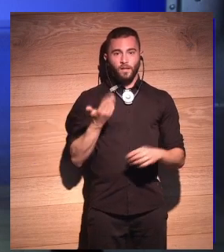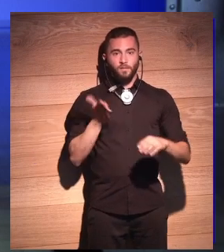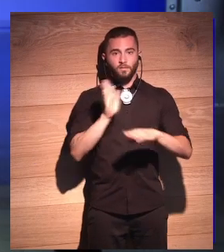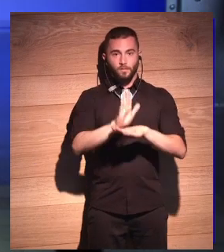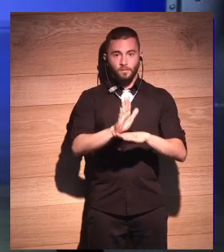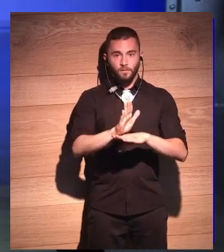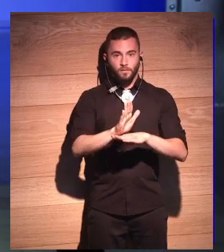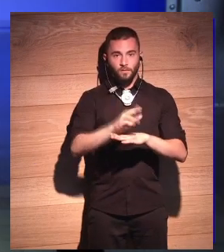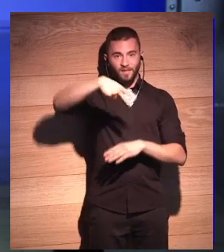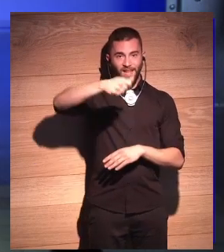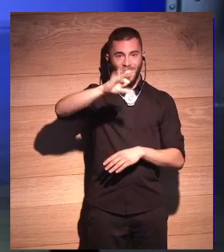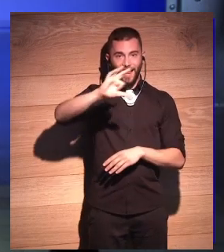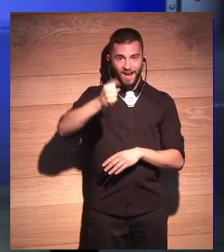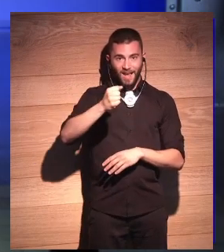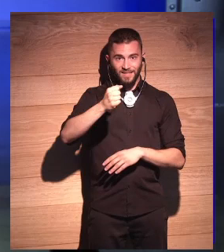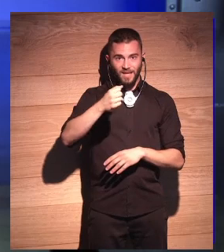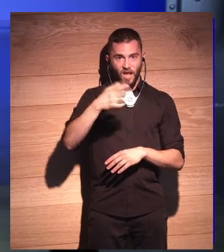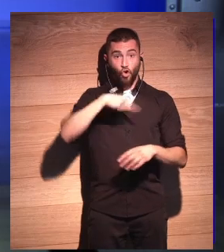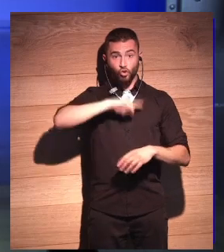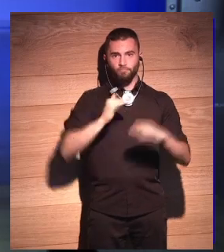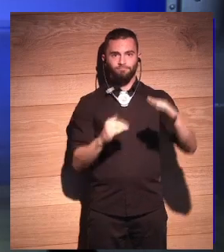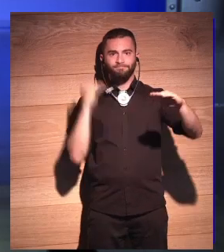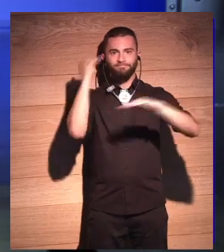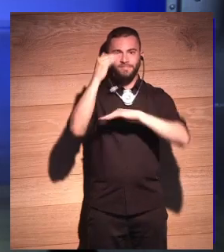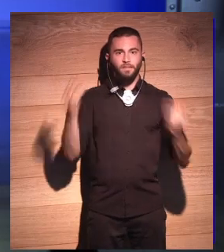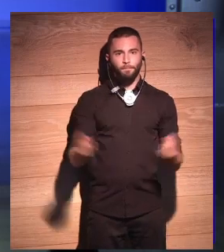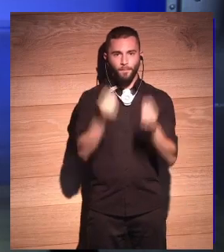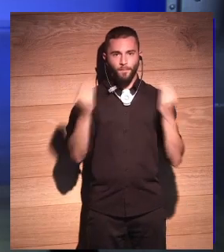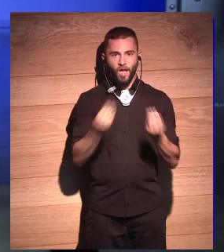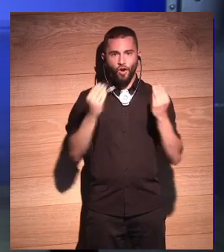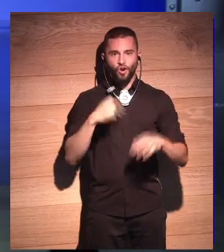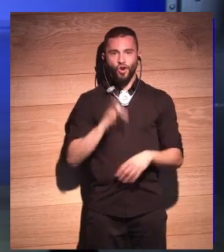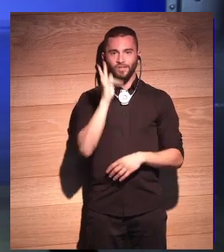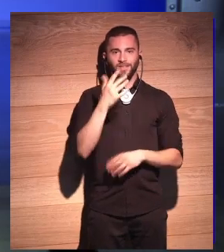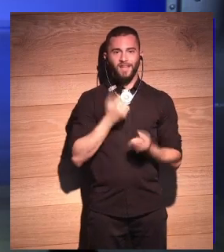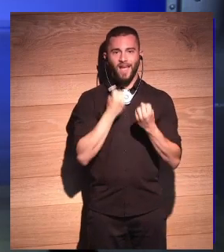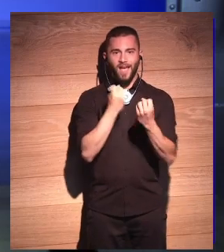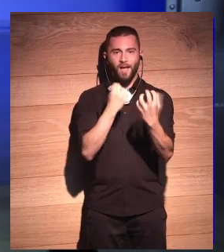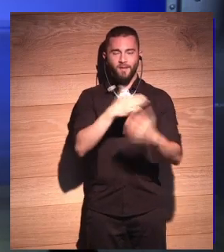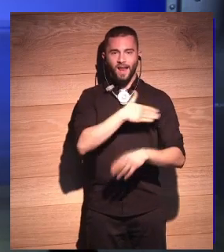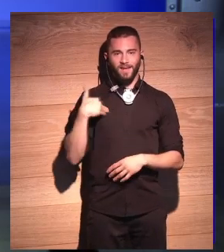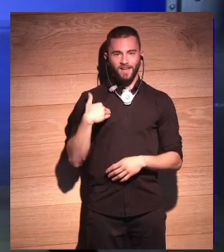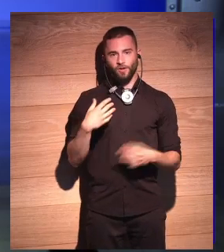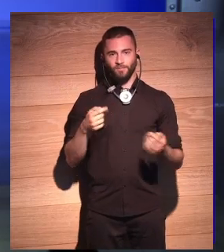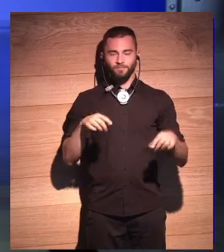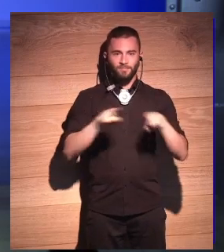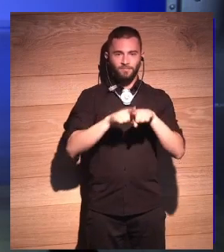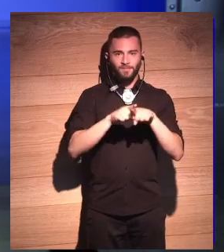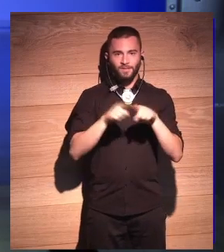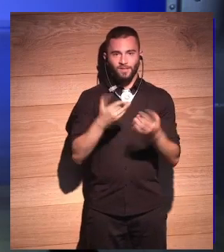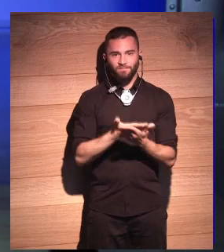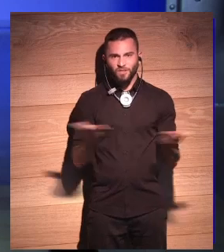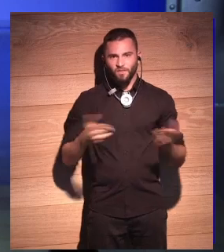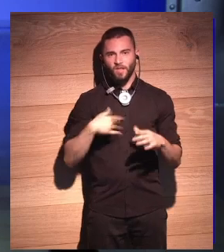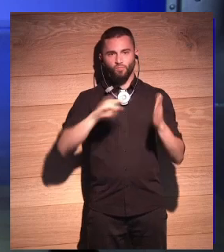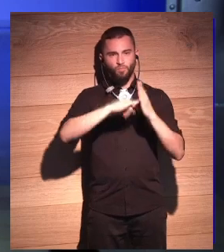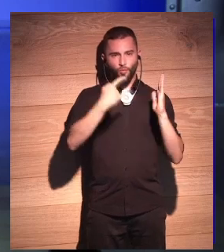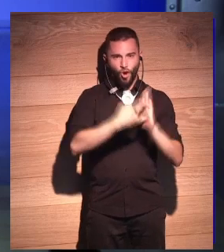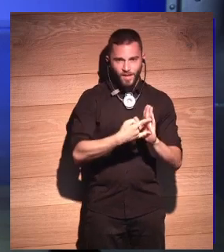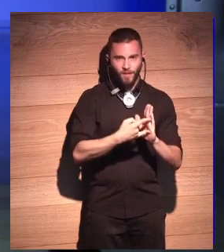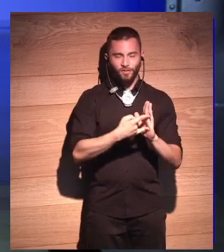The next thing I'm going to talk about is a much more light-hearted project. Who here is aware of the TV show Silicon